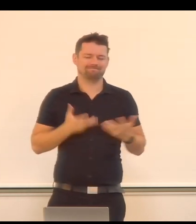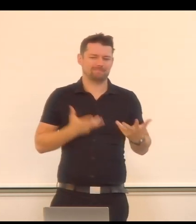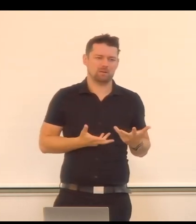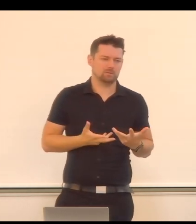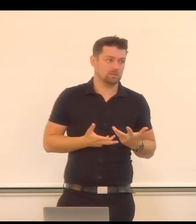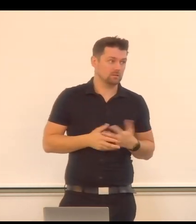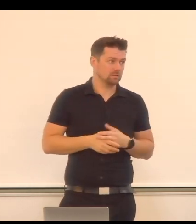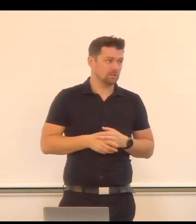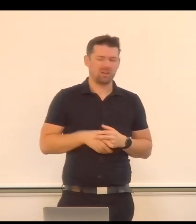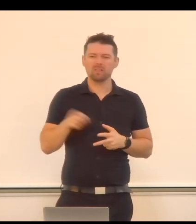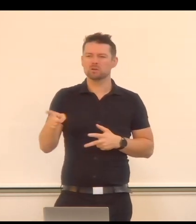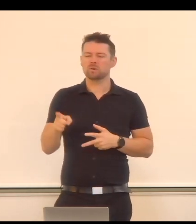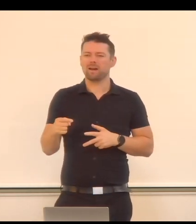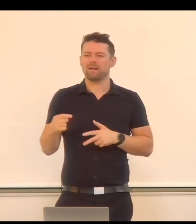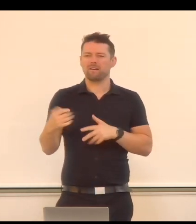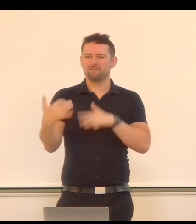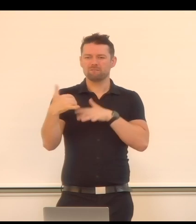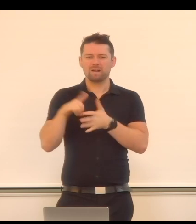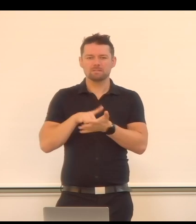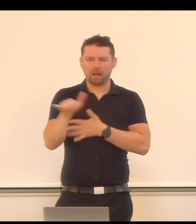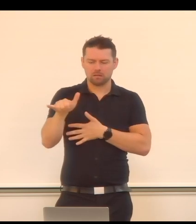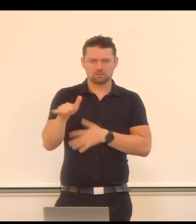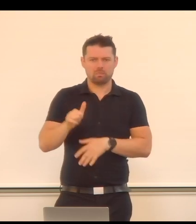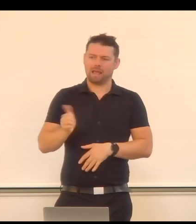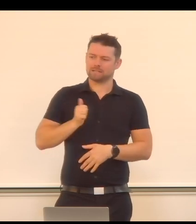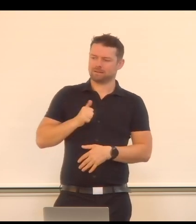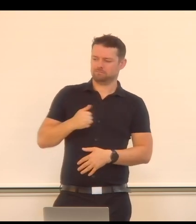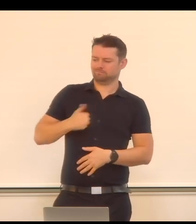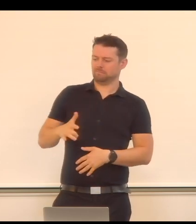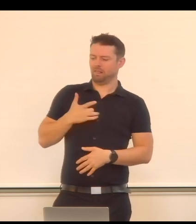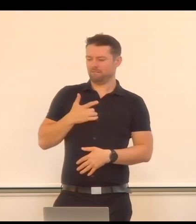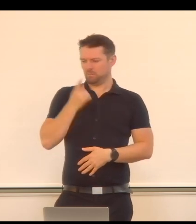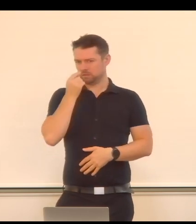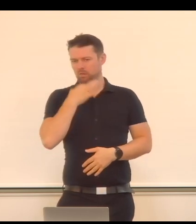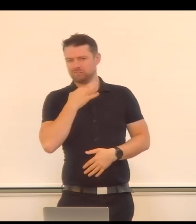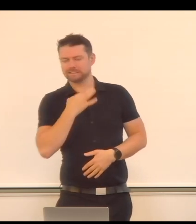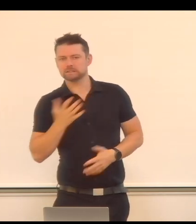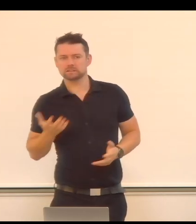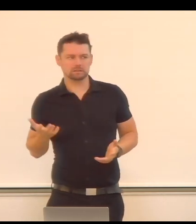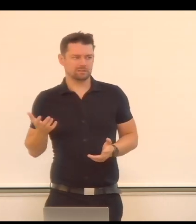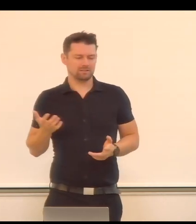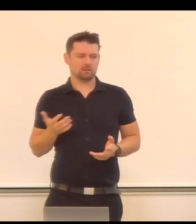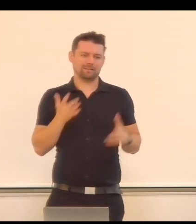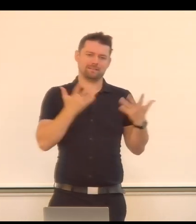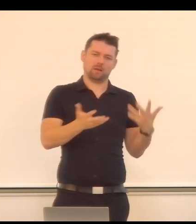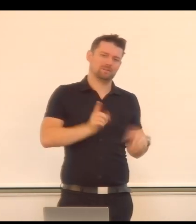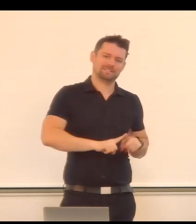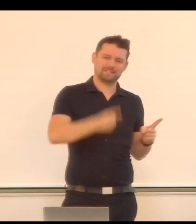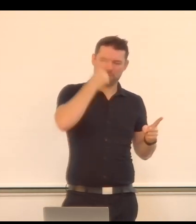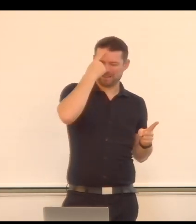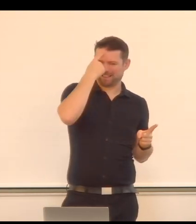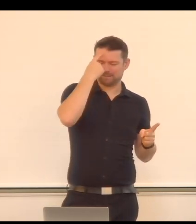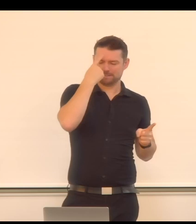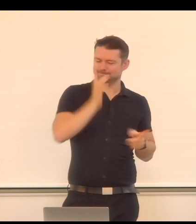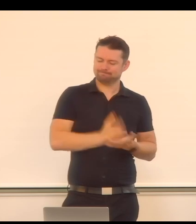fighter pilots that were signed up to put their lives on the line. And it's a different mentality then than it